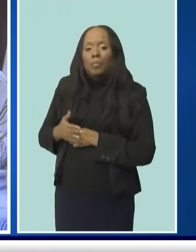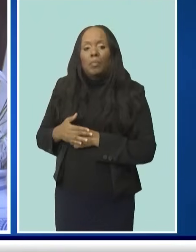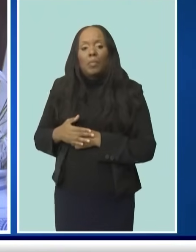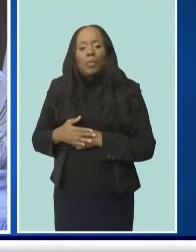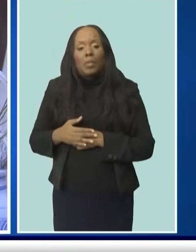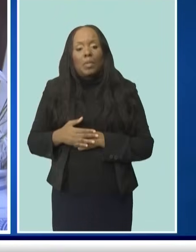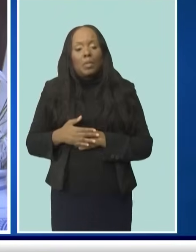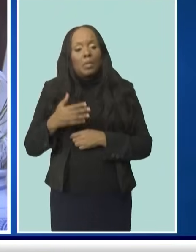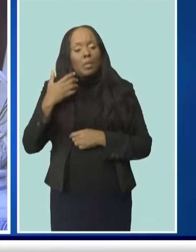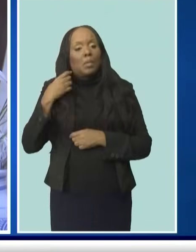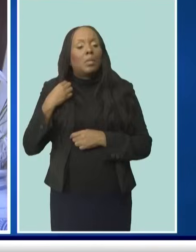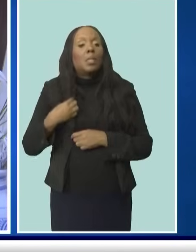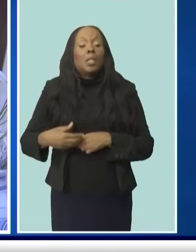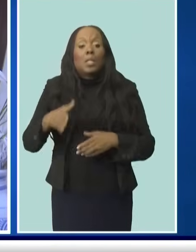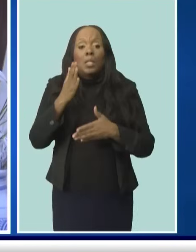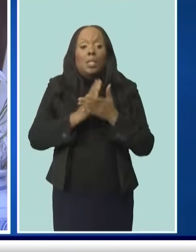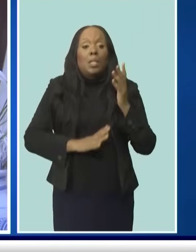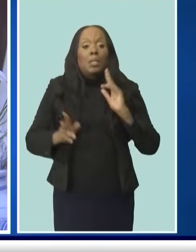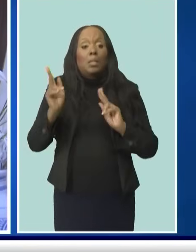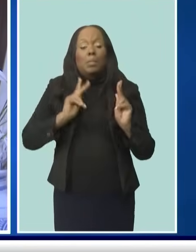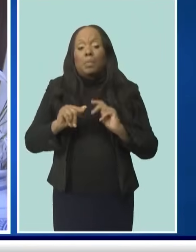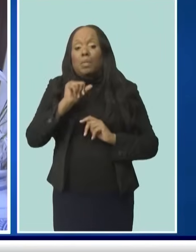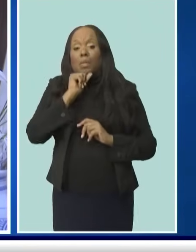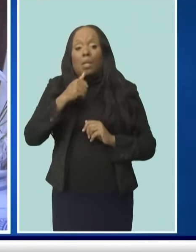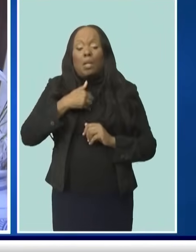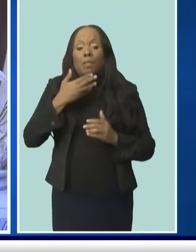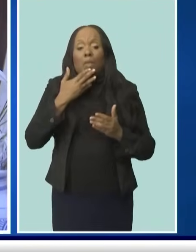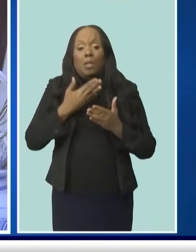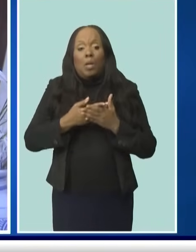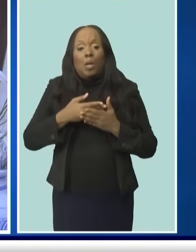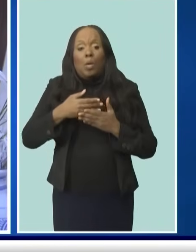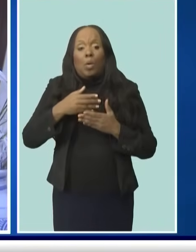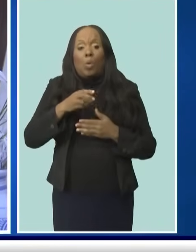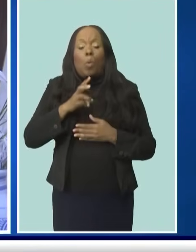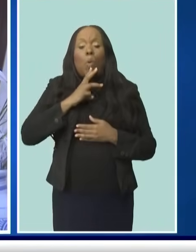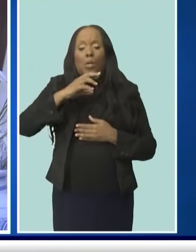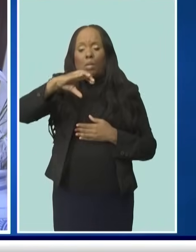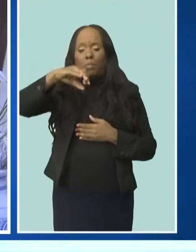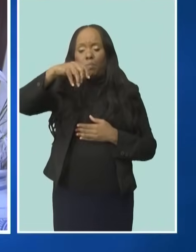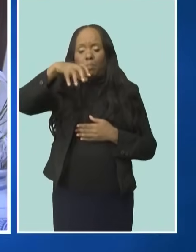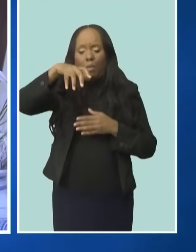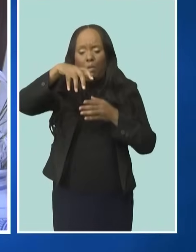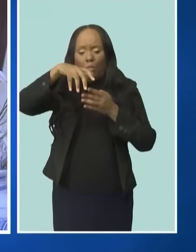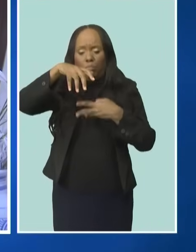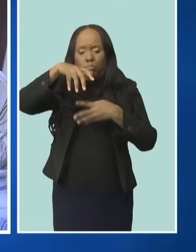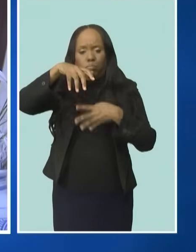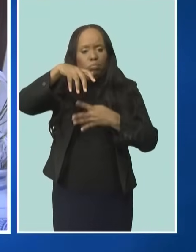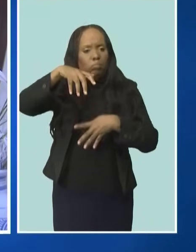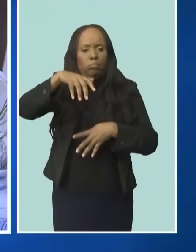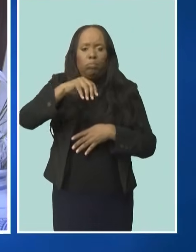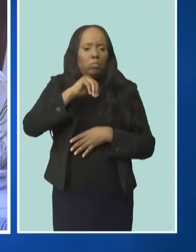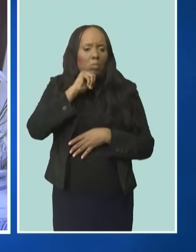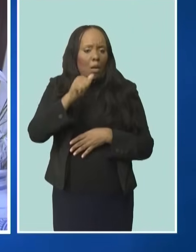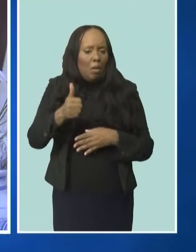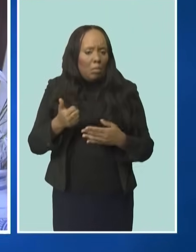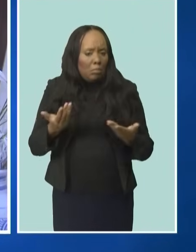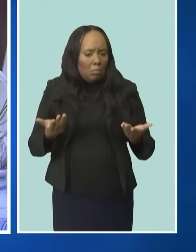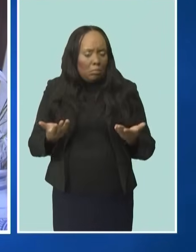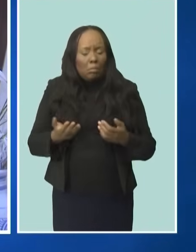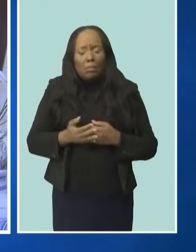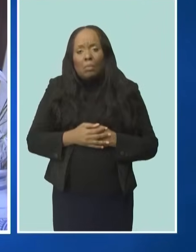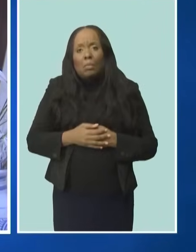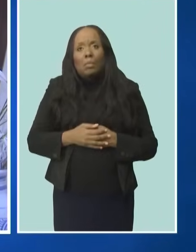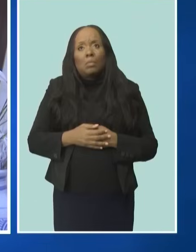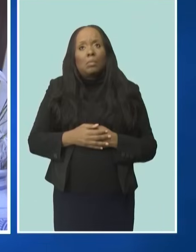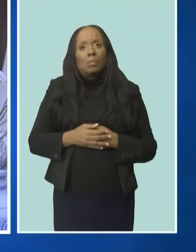like proper running water, the waste going out into the yard and stuff. So just looking to get those people,